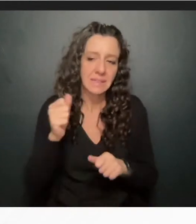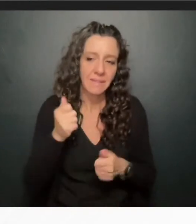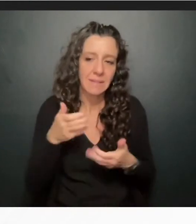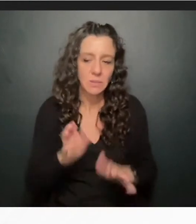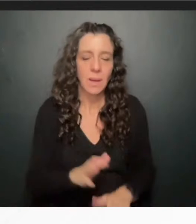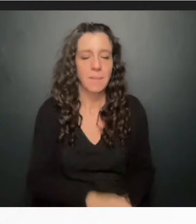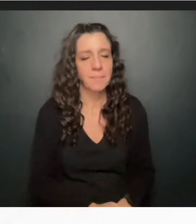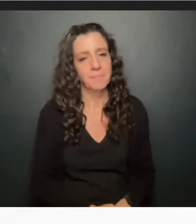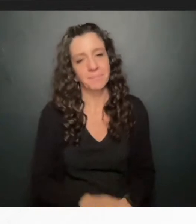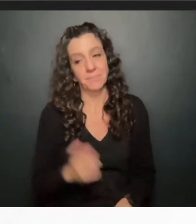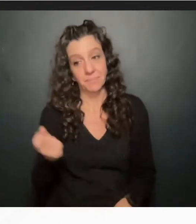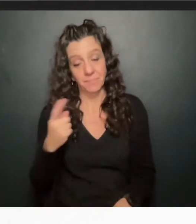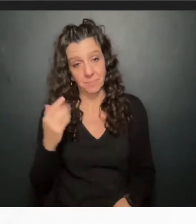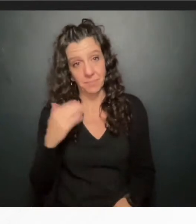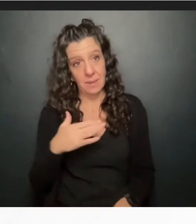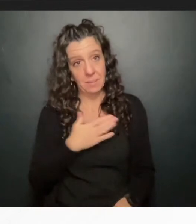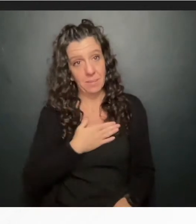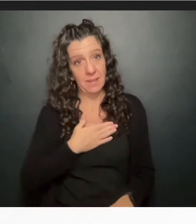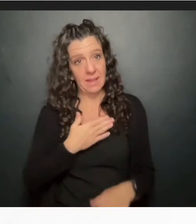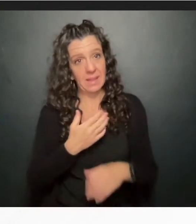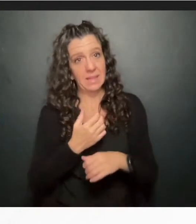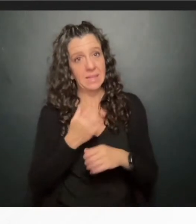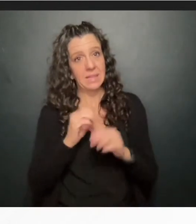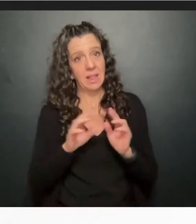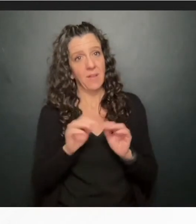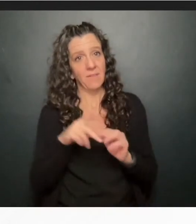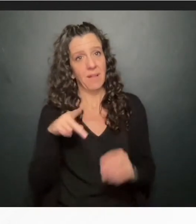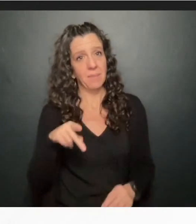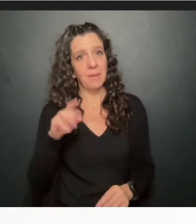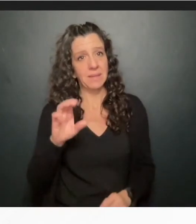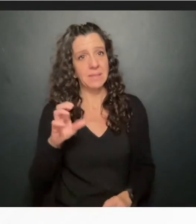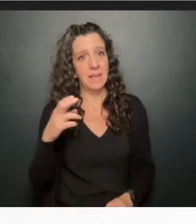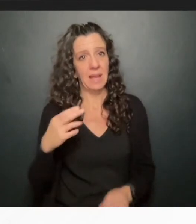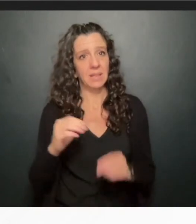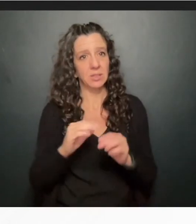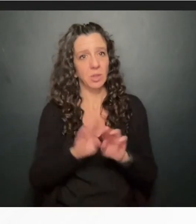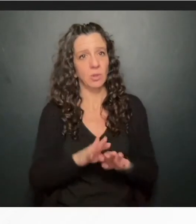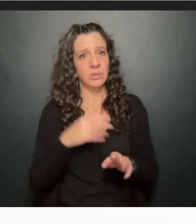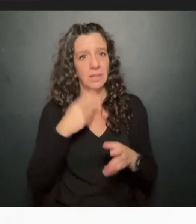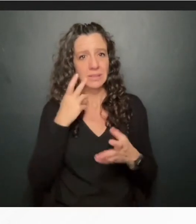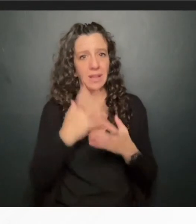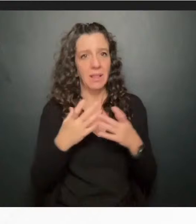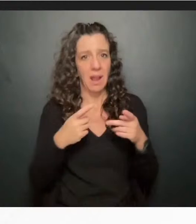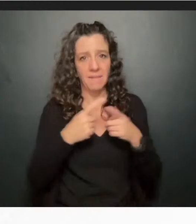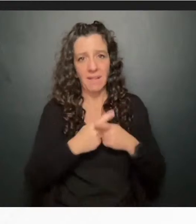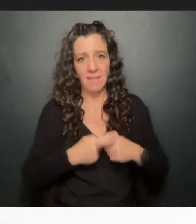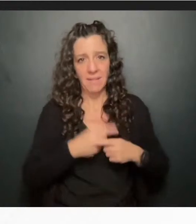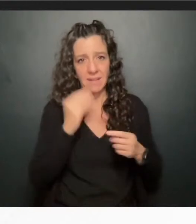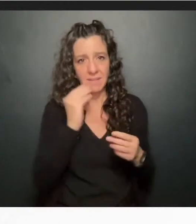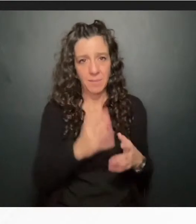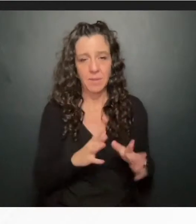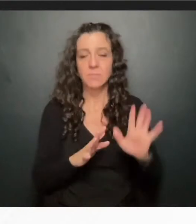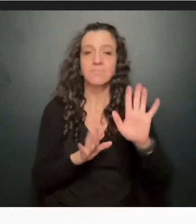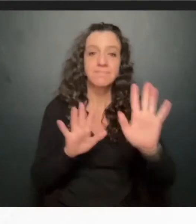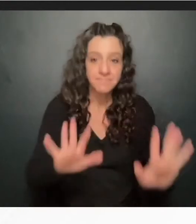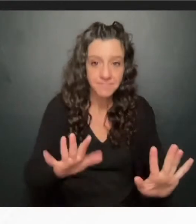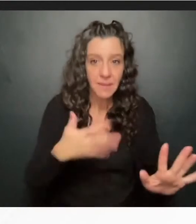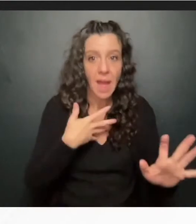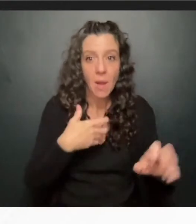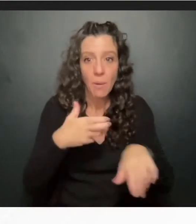the PCH closure, seeing a lot of conflicting information. Again, I want to refer everybody